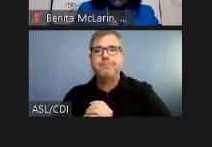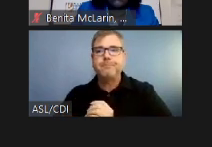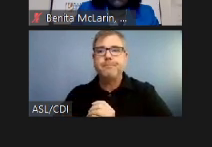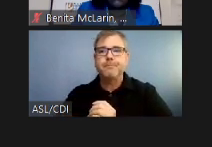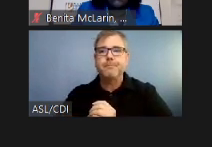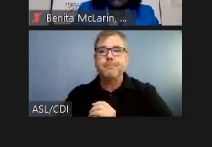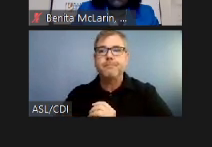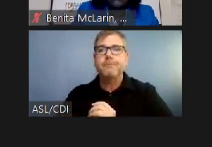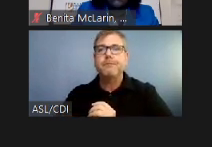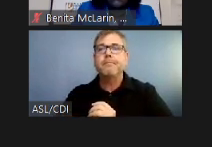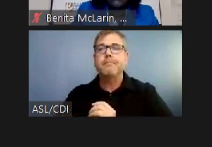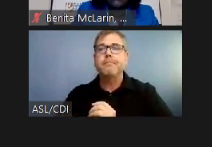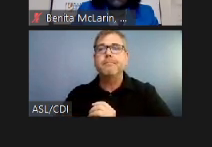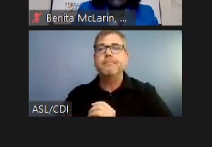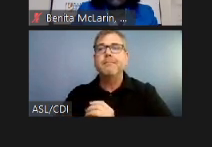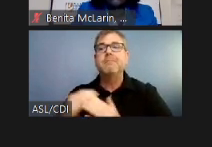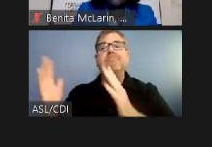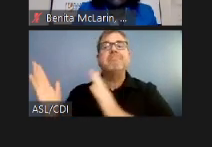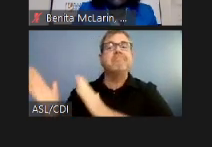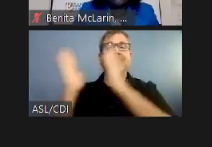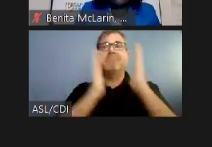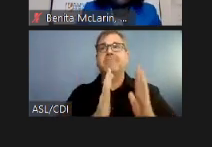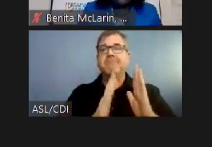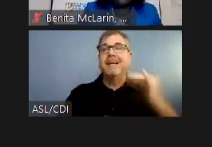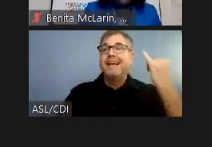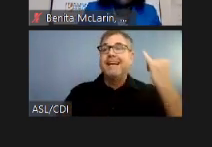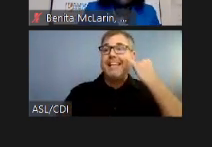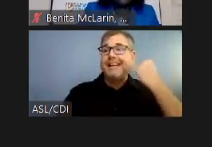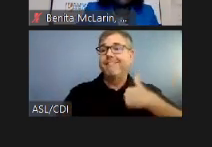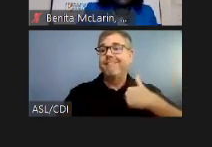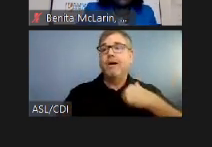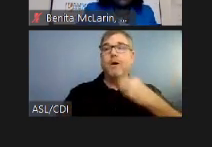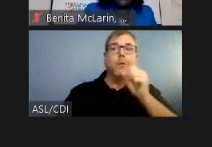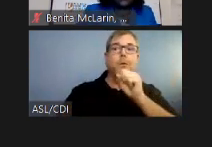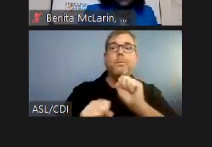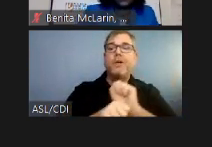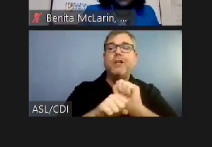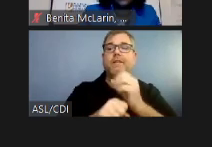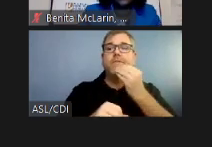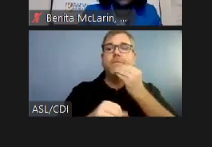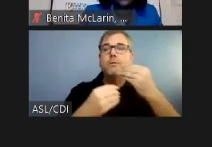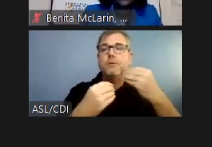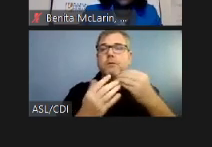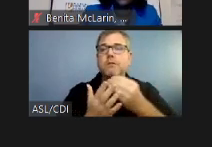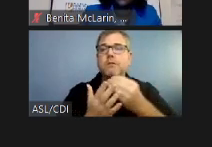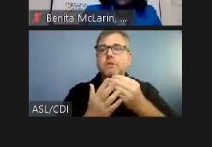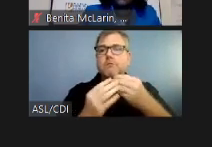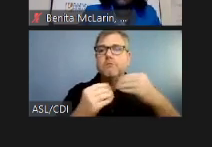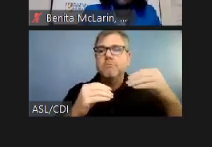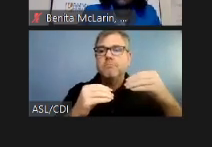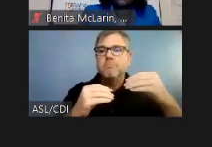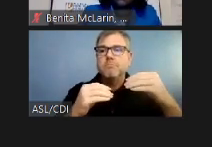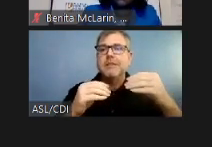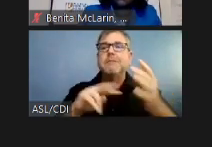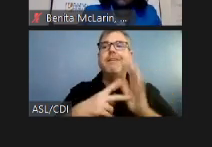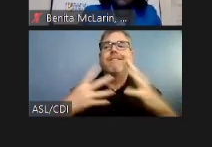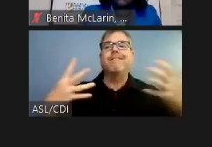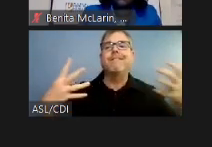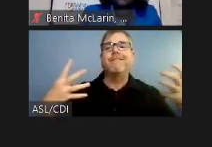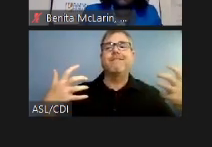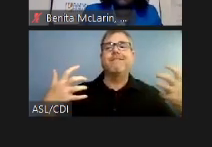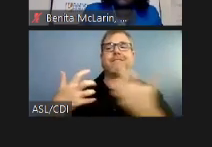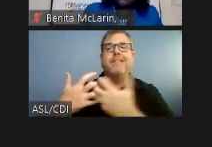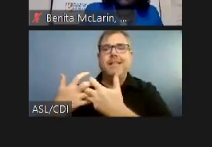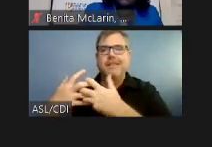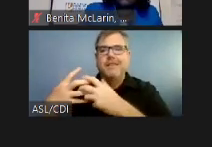that's how we're navigating this tool, and people should be able to find themselves represented in